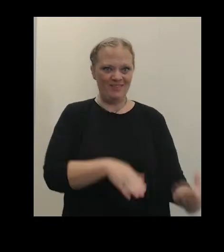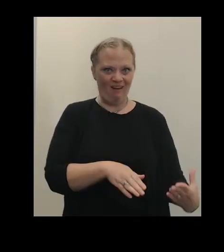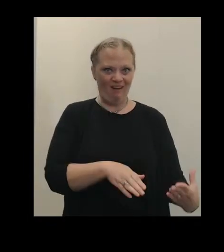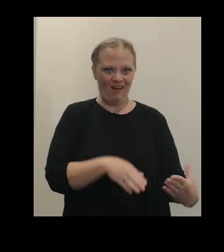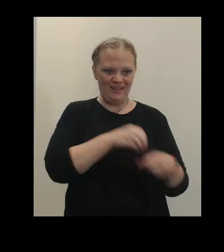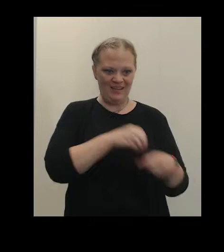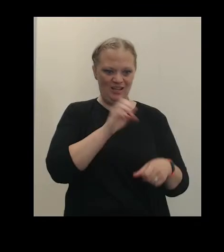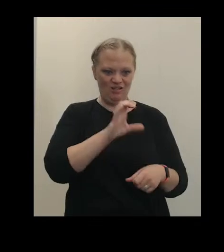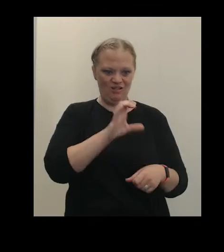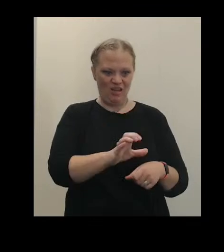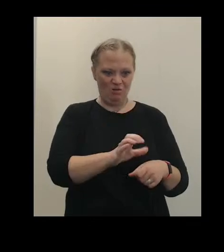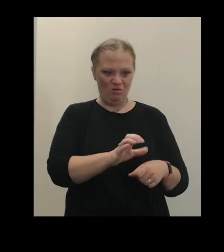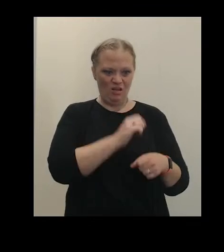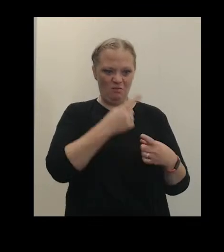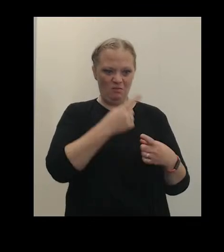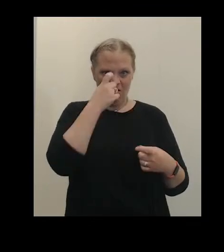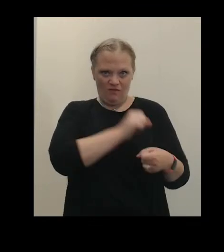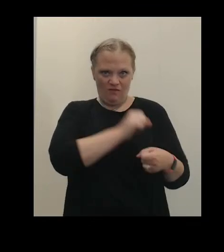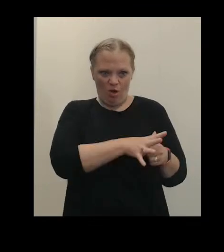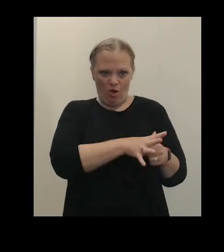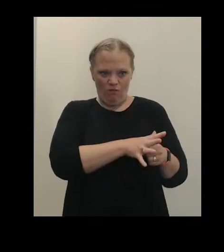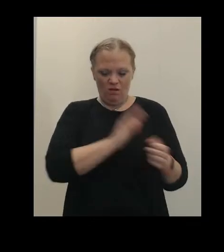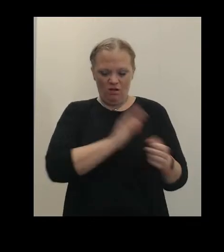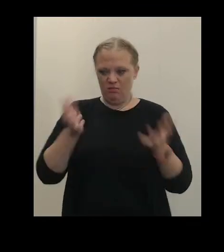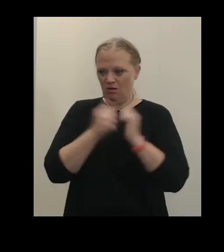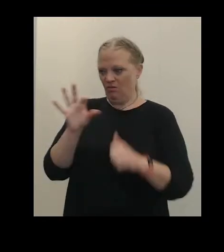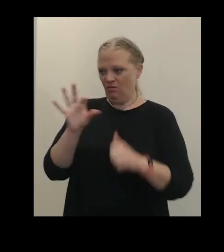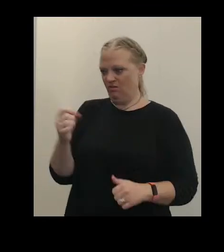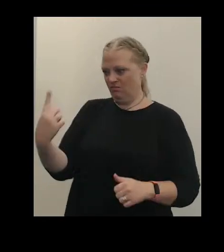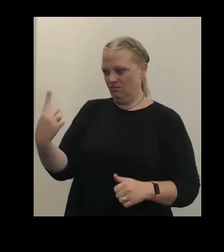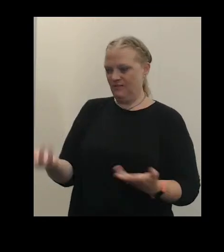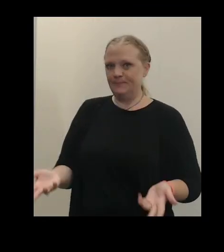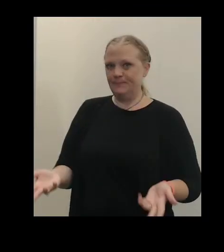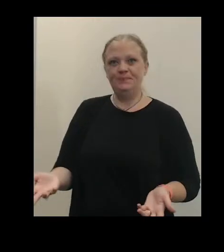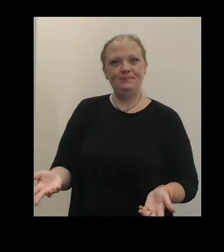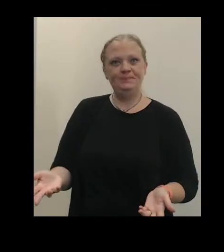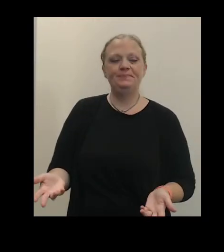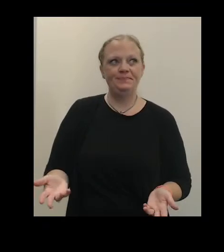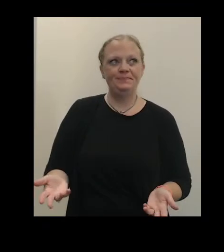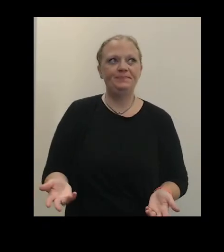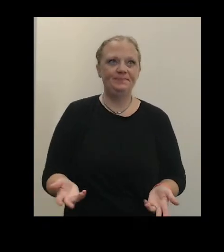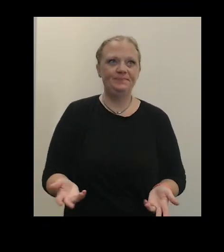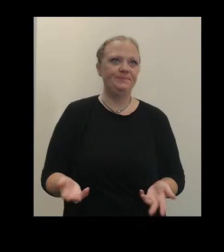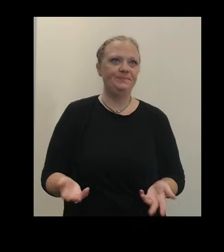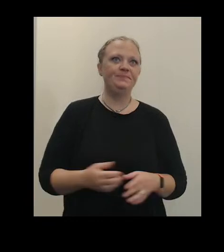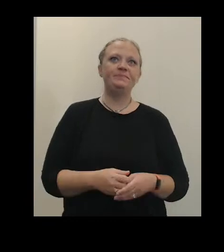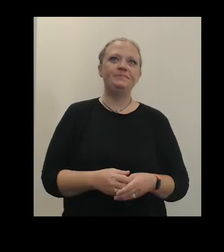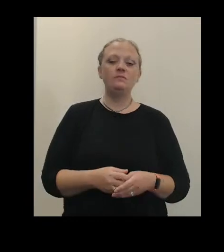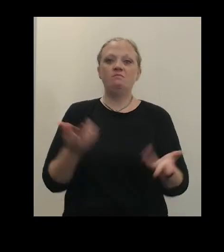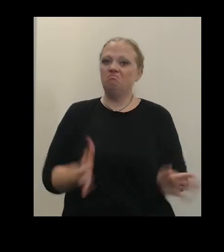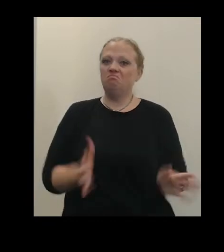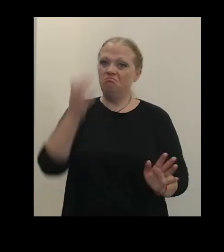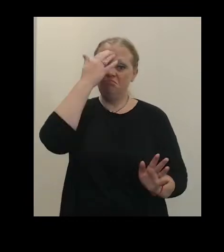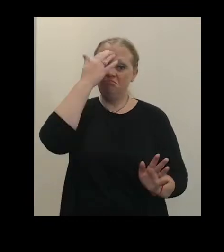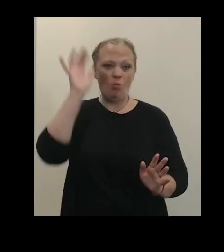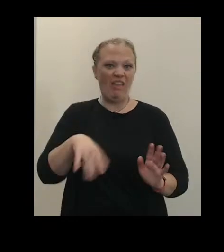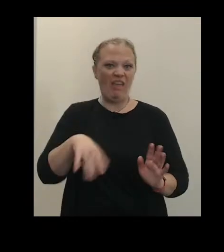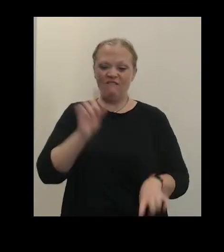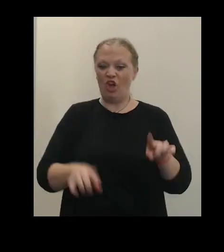COVID than were lost on September 11th. And we know that the variant is still out